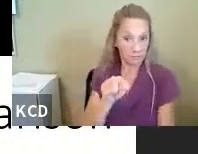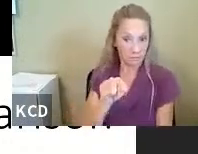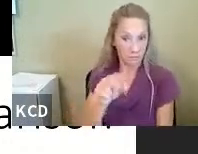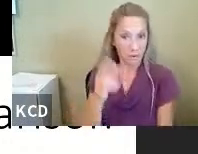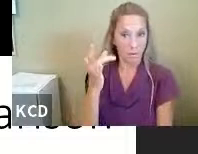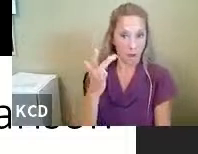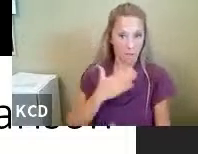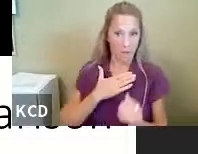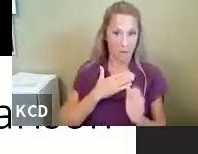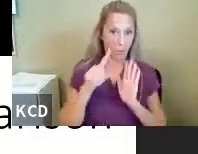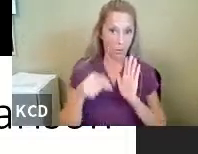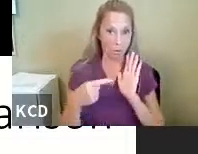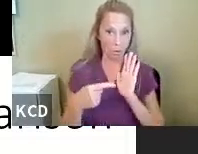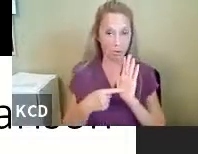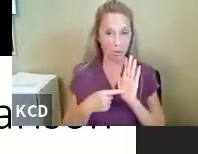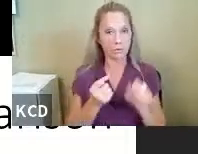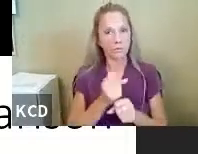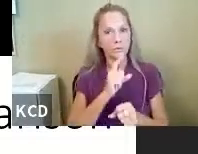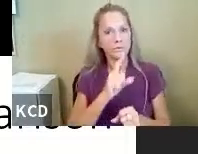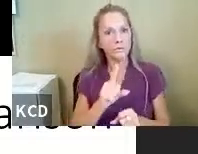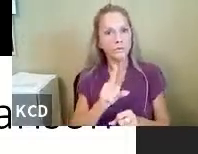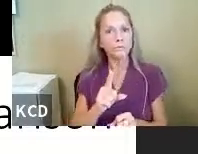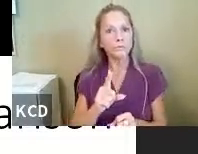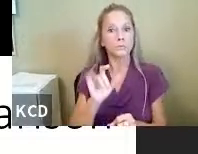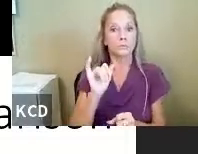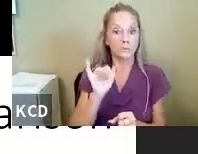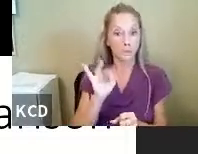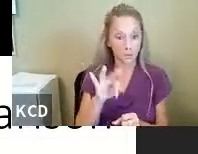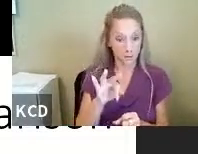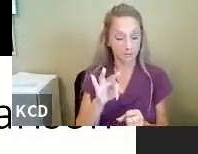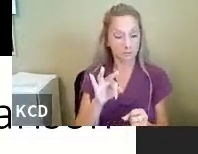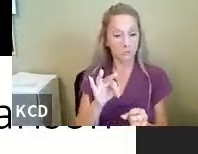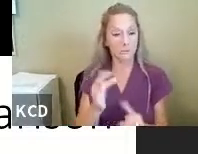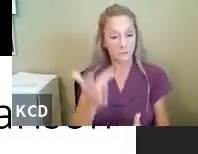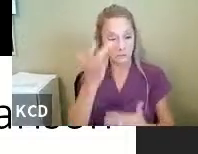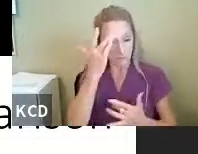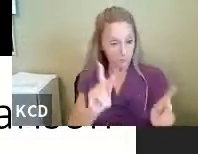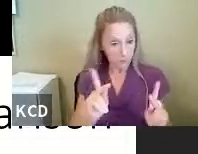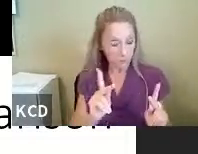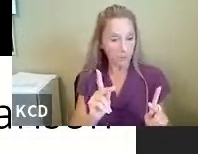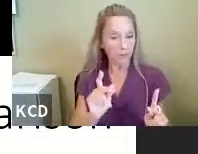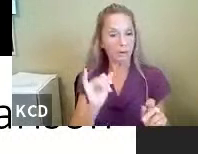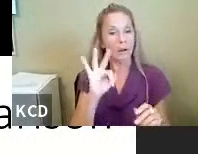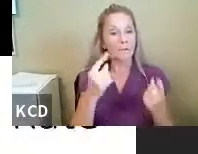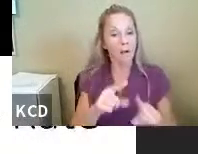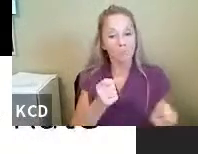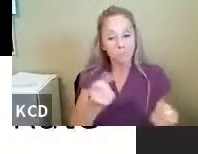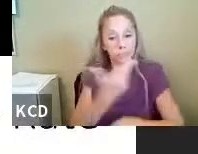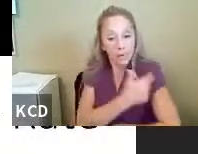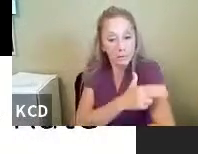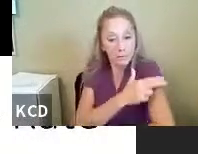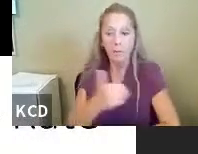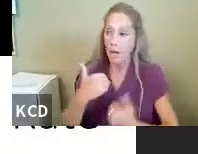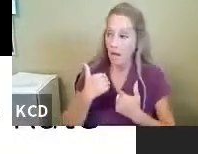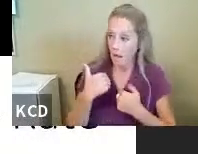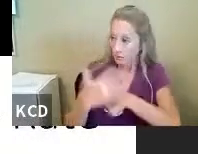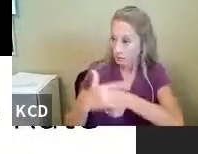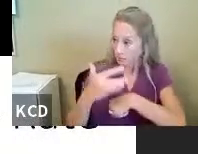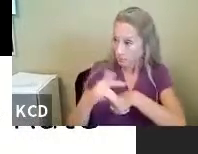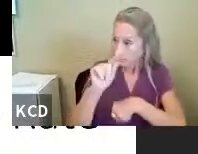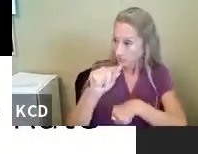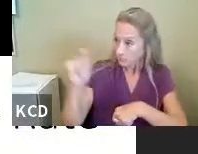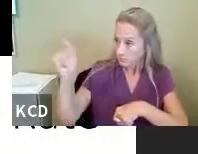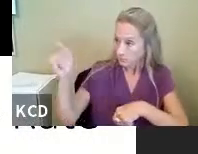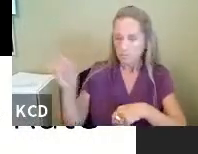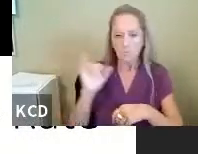we have, as a community, the hospital capacity to take care of sick patients. Next slide, please. So what she